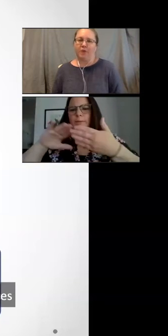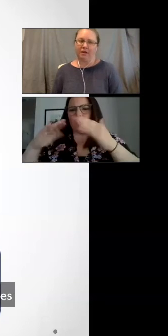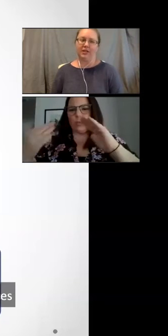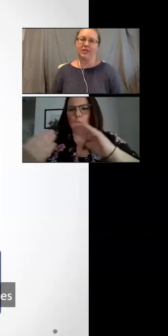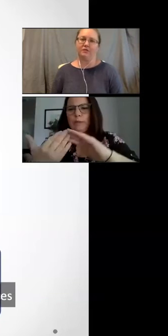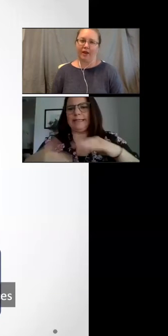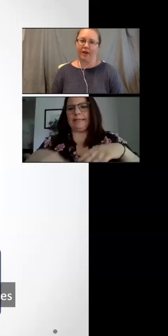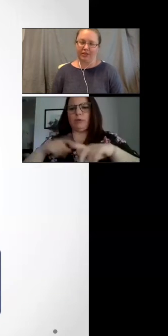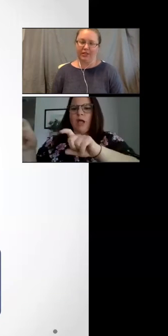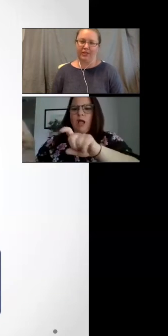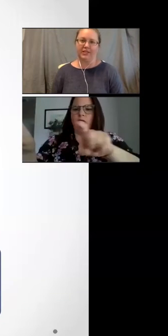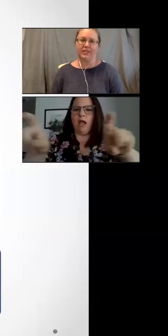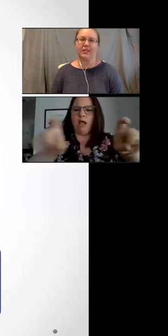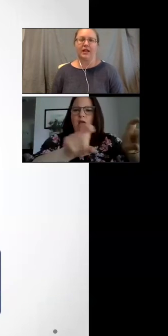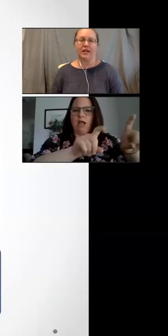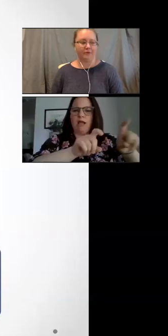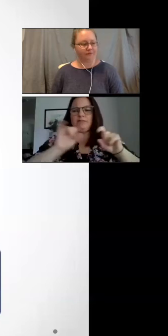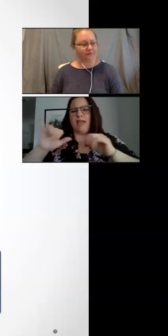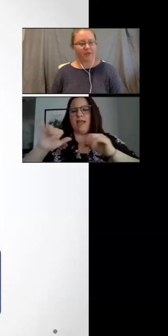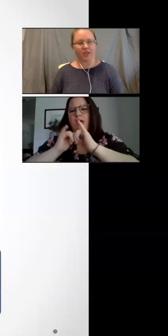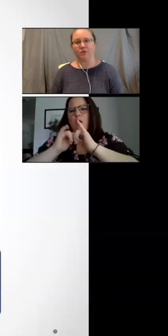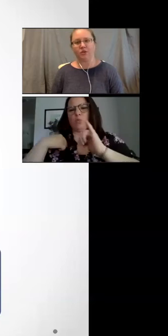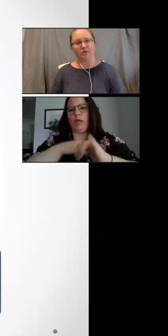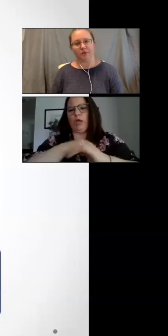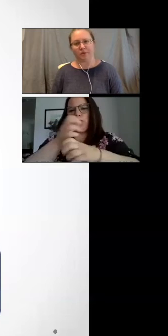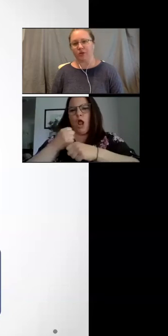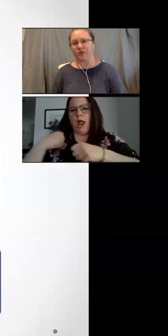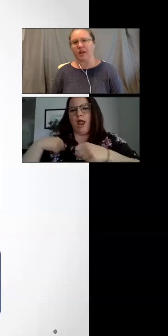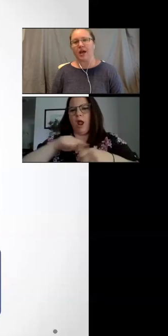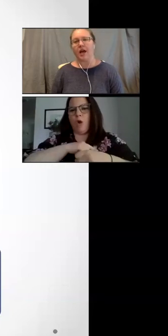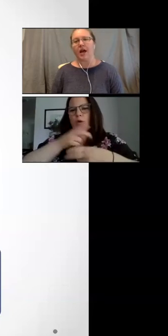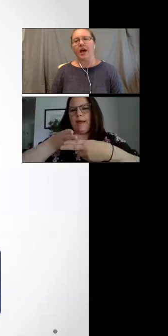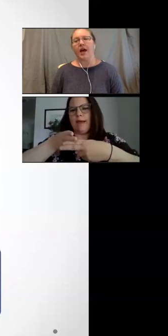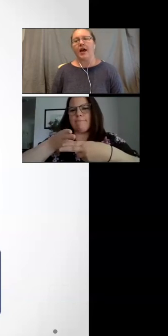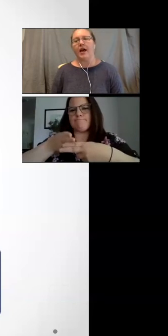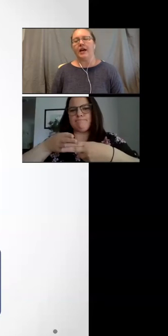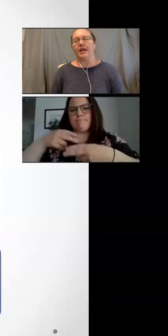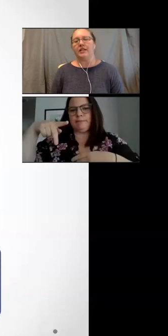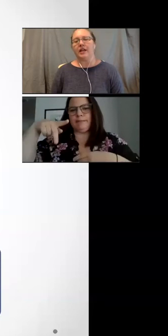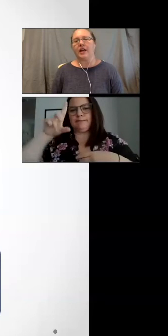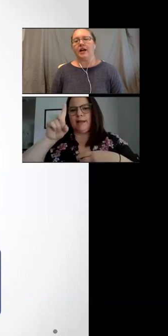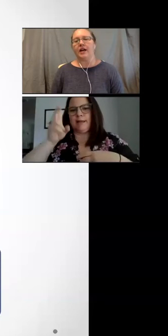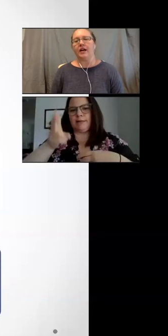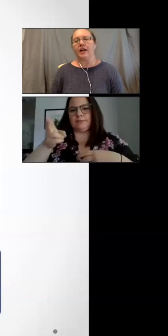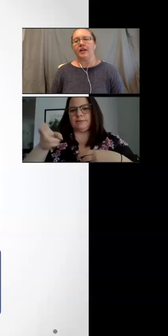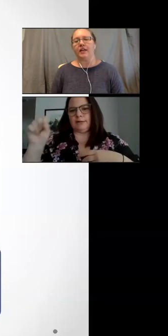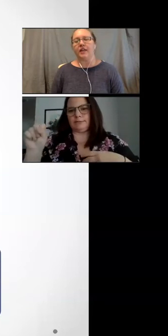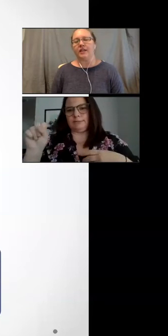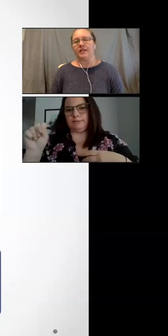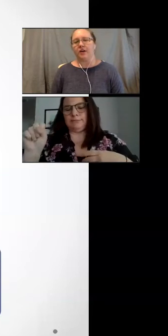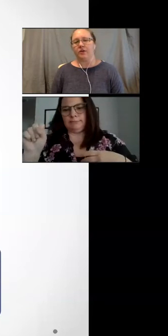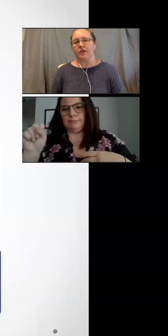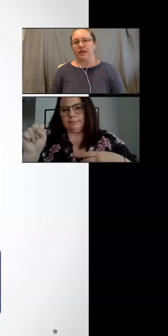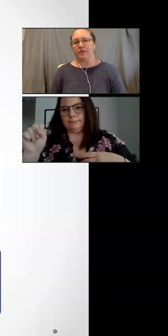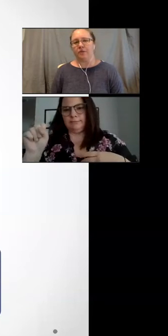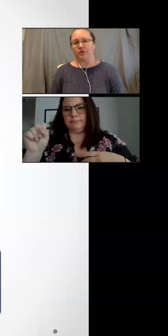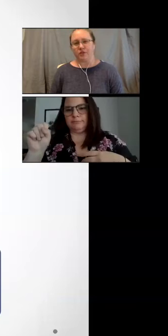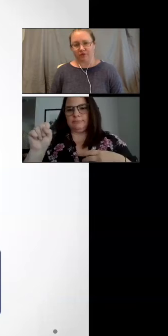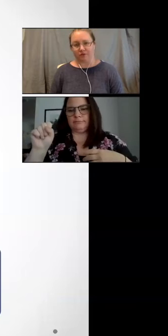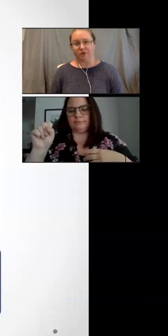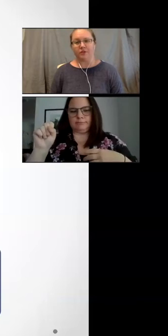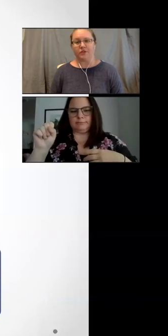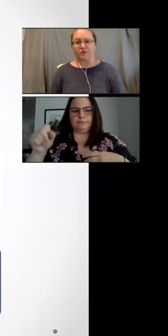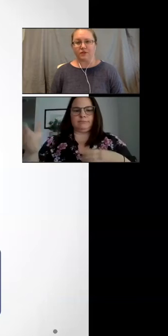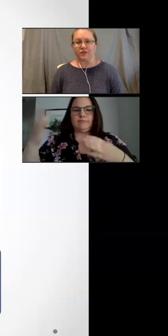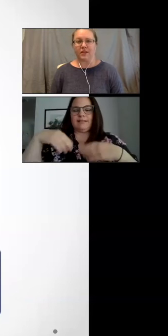stakeholders, parents, families, community members, and that is how the name Provincial Deaf